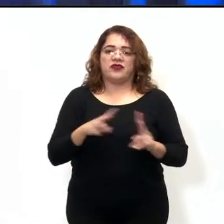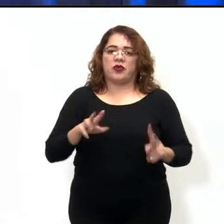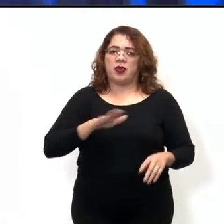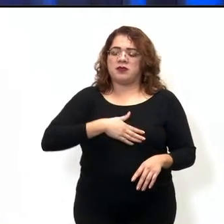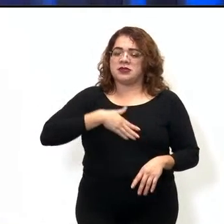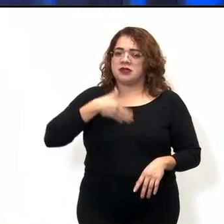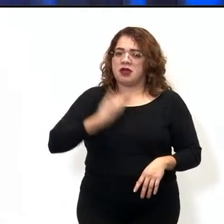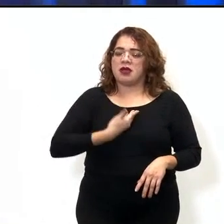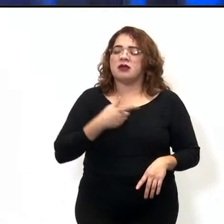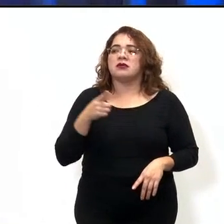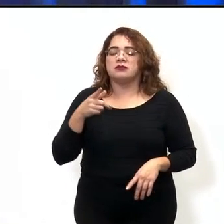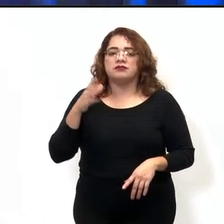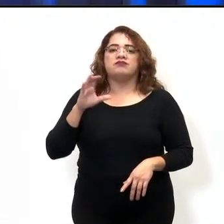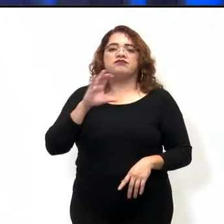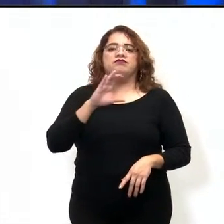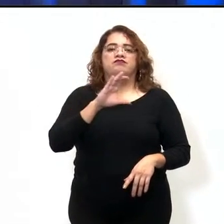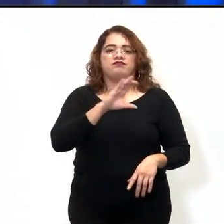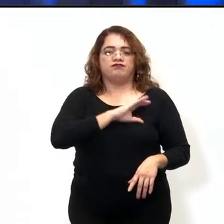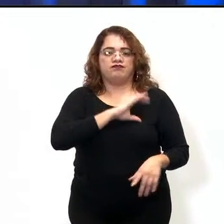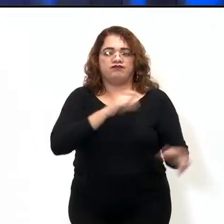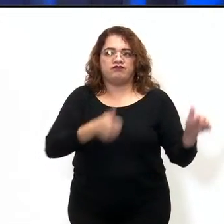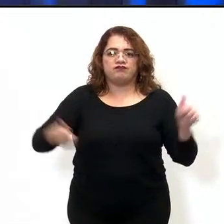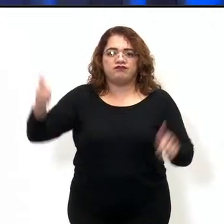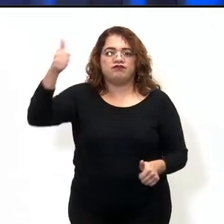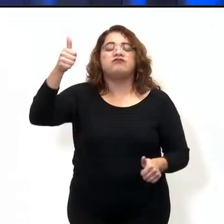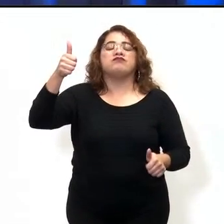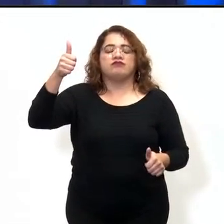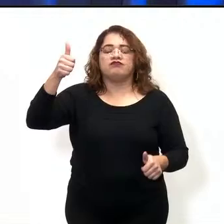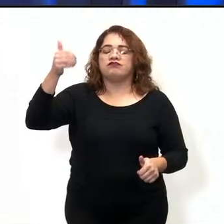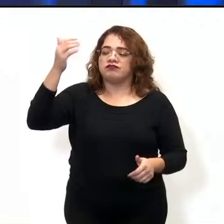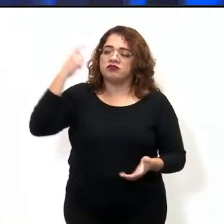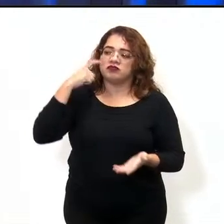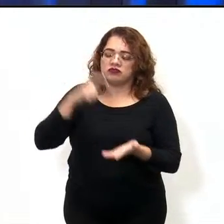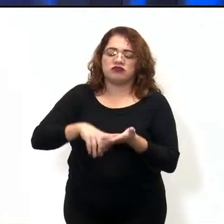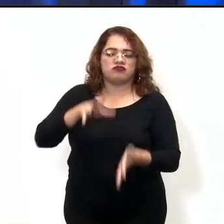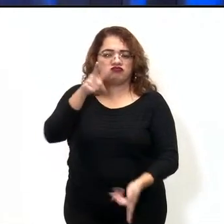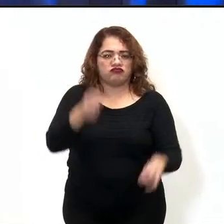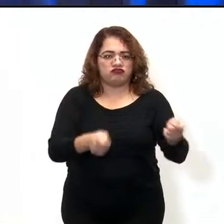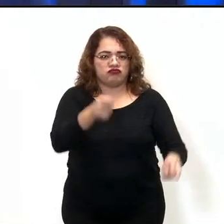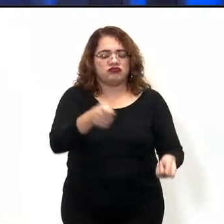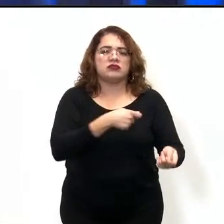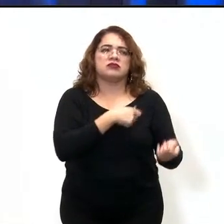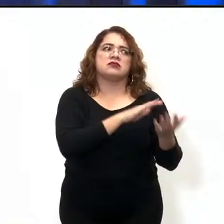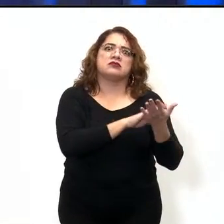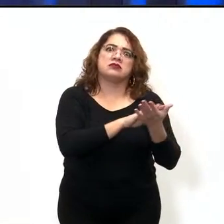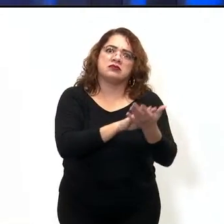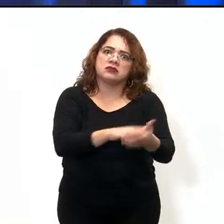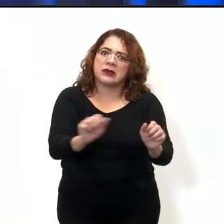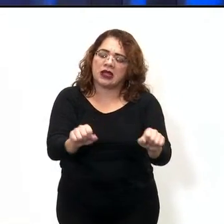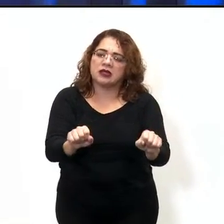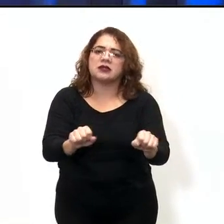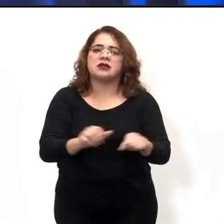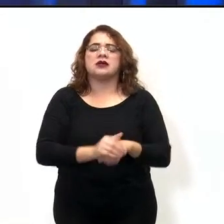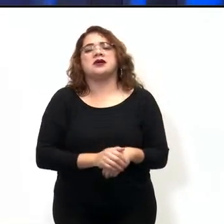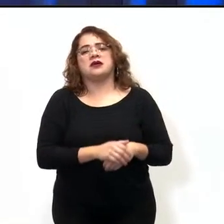and has made those changes, and I applaud the department for making those changes. I think more broadly,